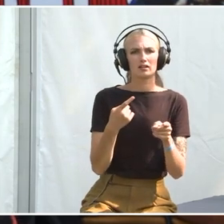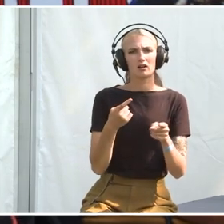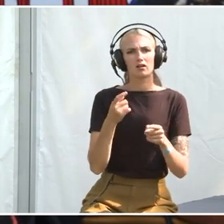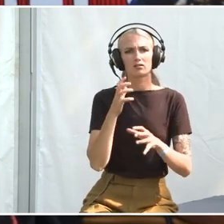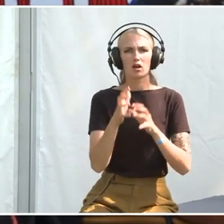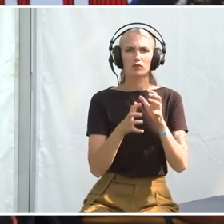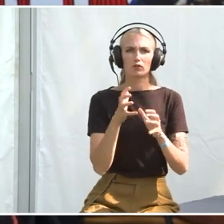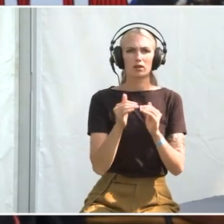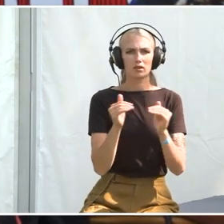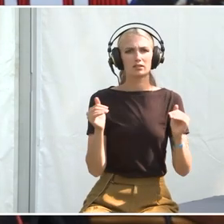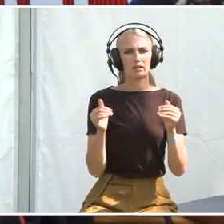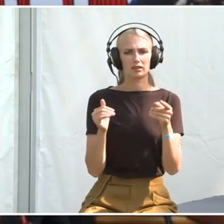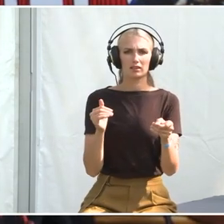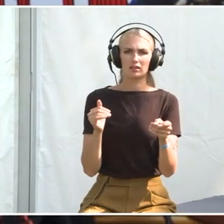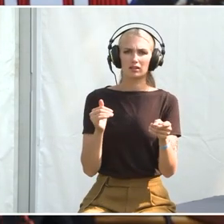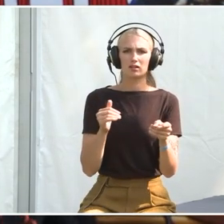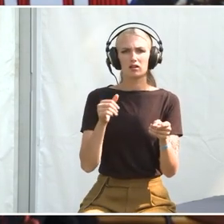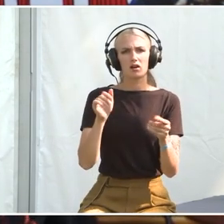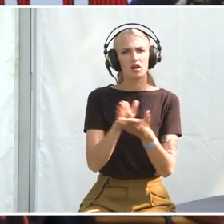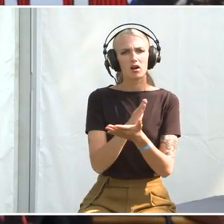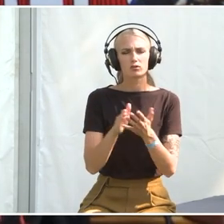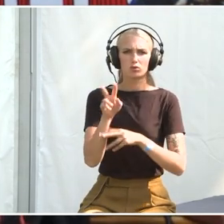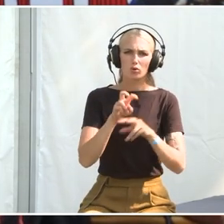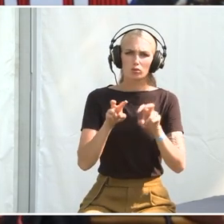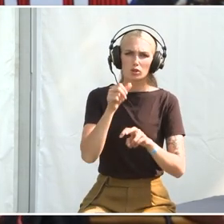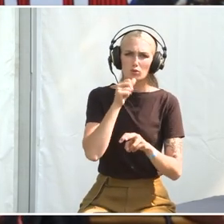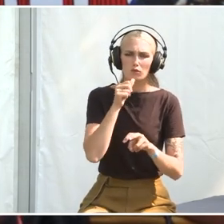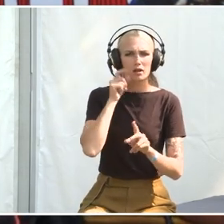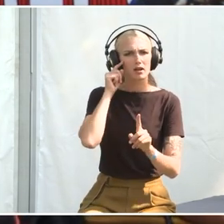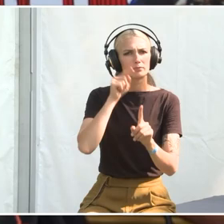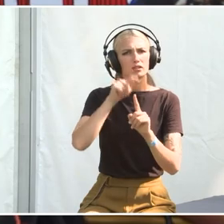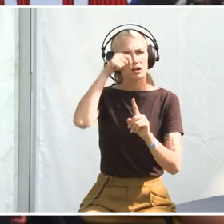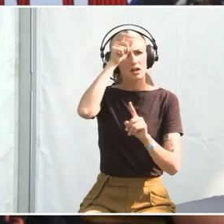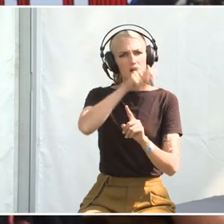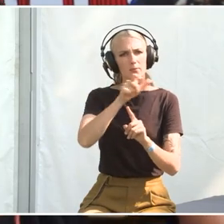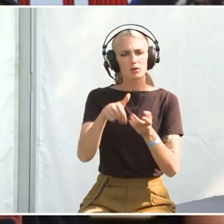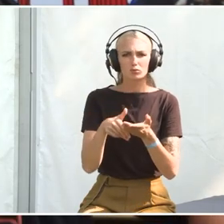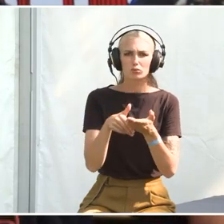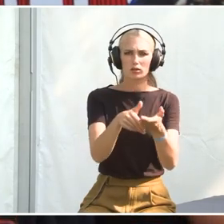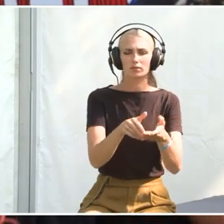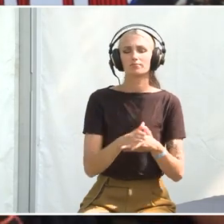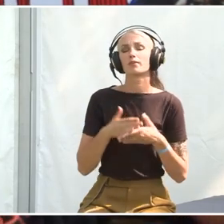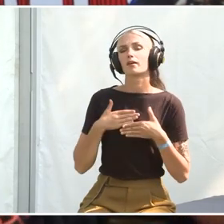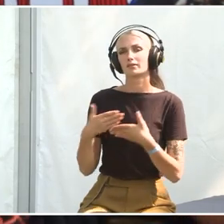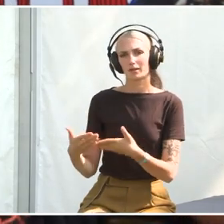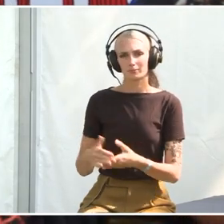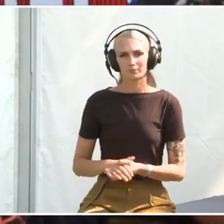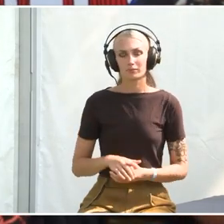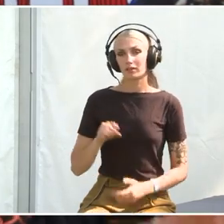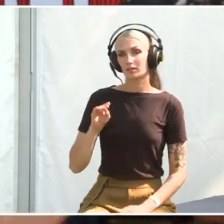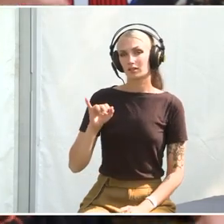international level to actually find the solutions to support students. Thanks, Katariina.